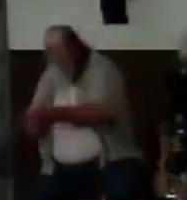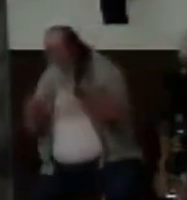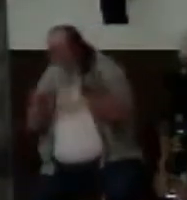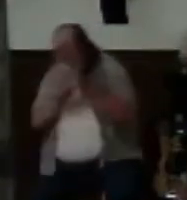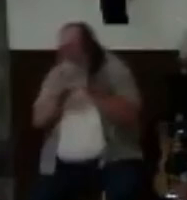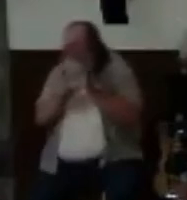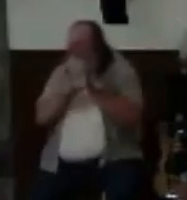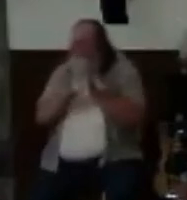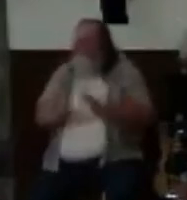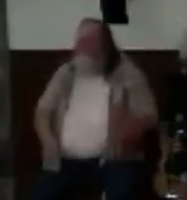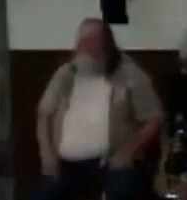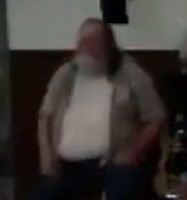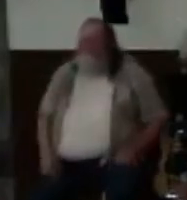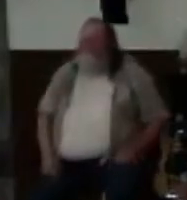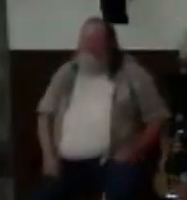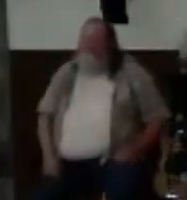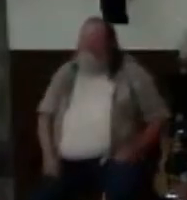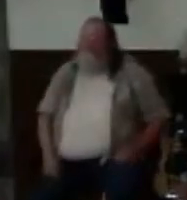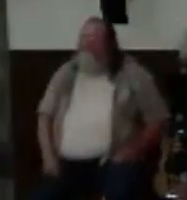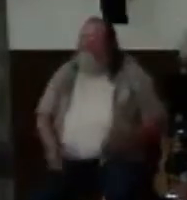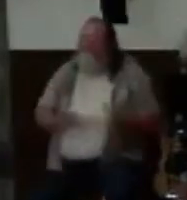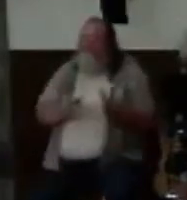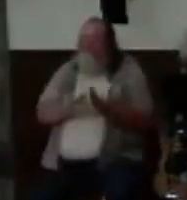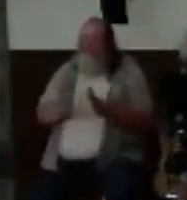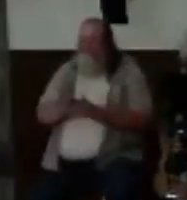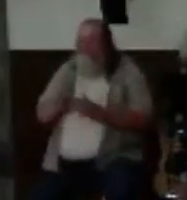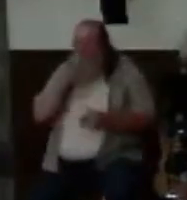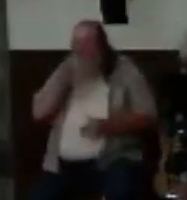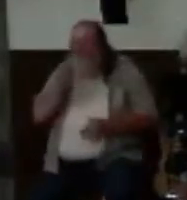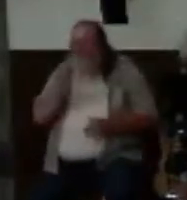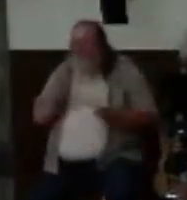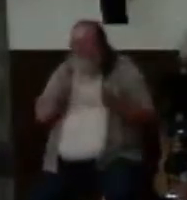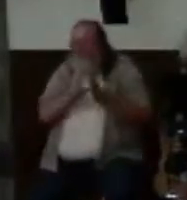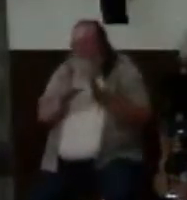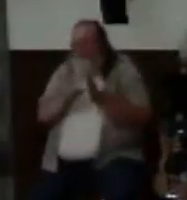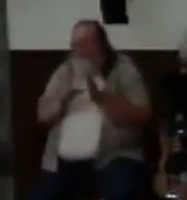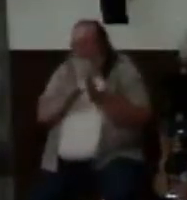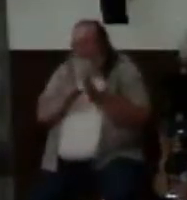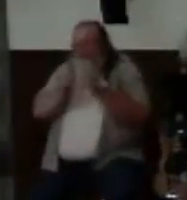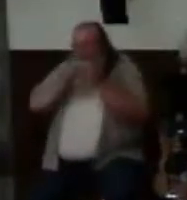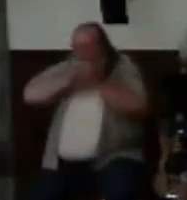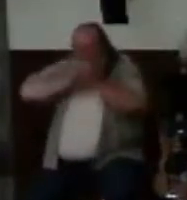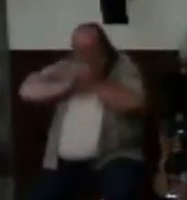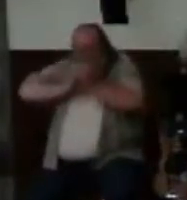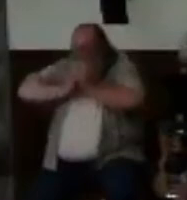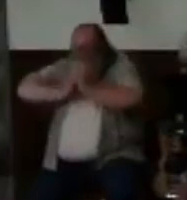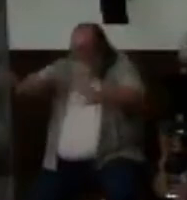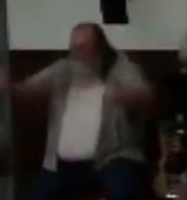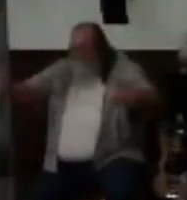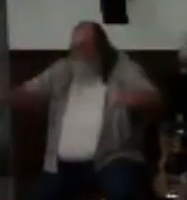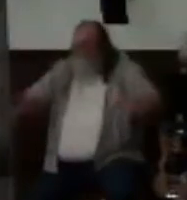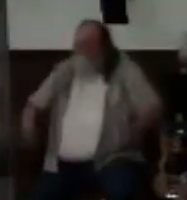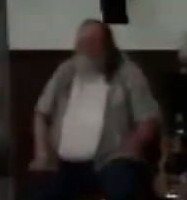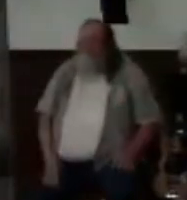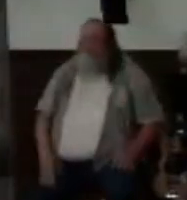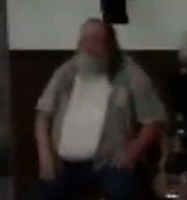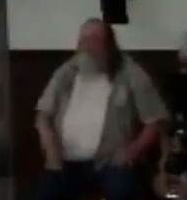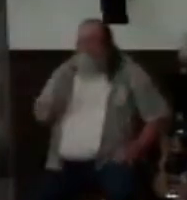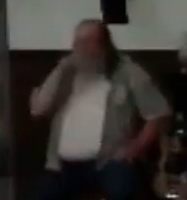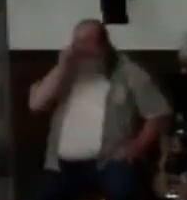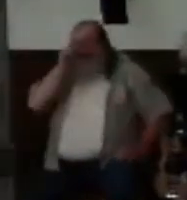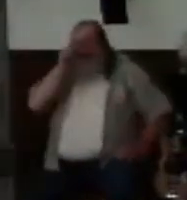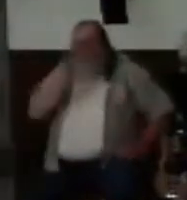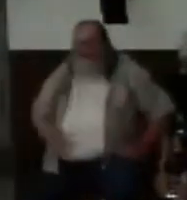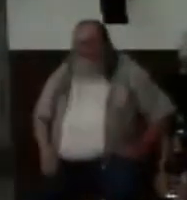It's not all we have. Jesus says the law has now been accomplished. Matthew 5, 17. Don't misunderstand why I have